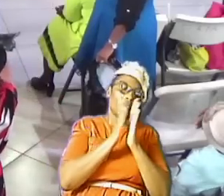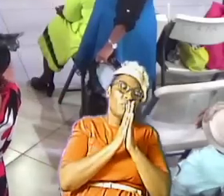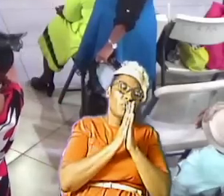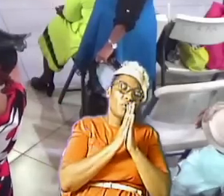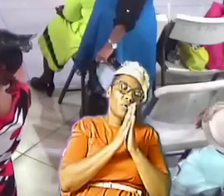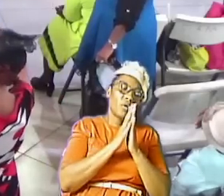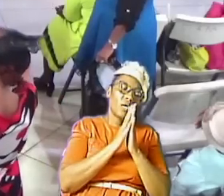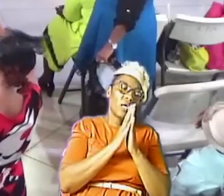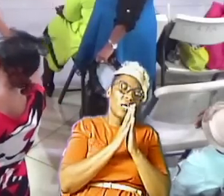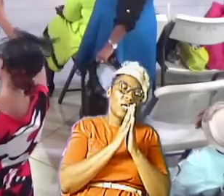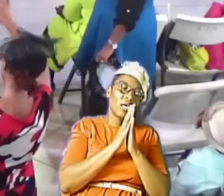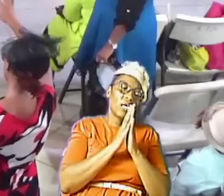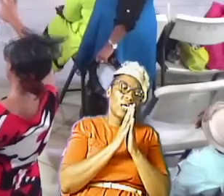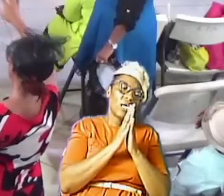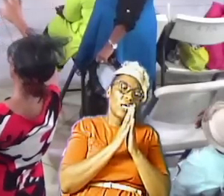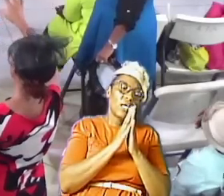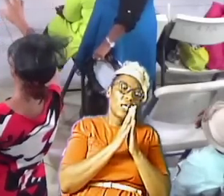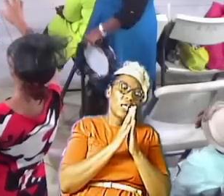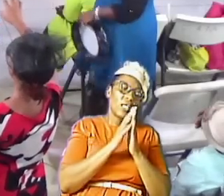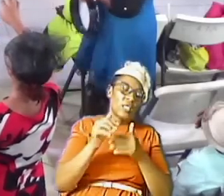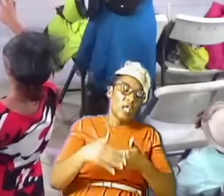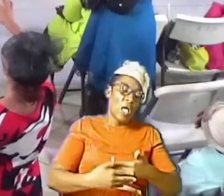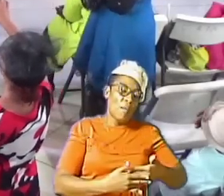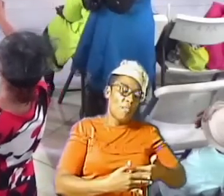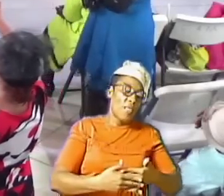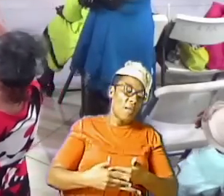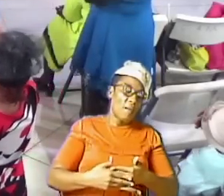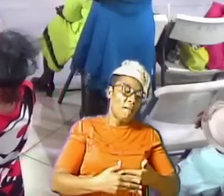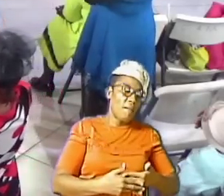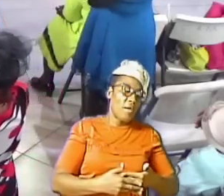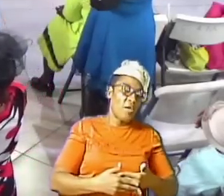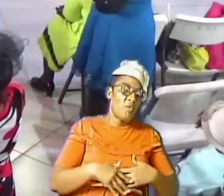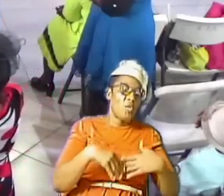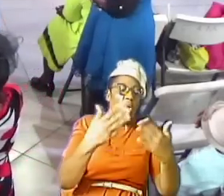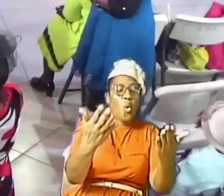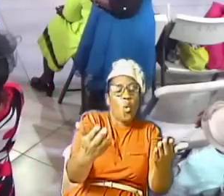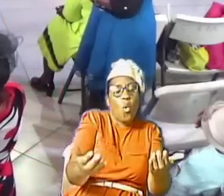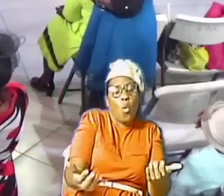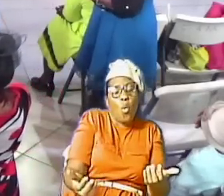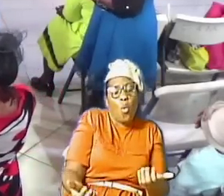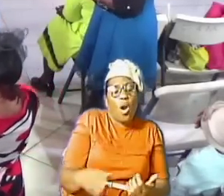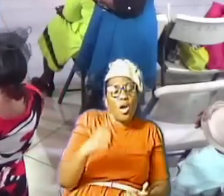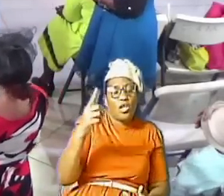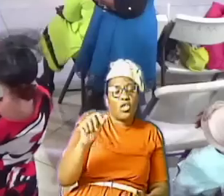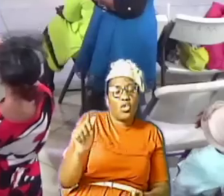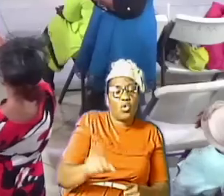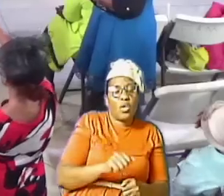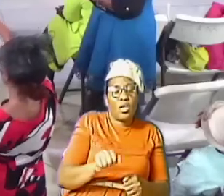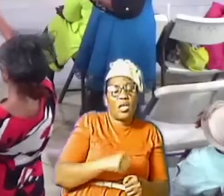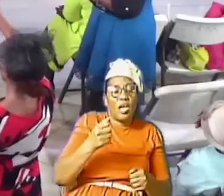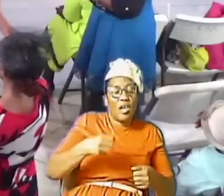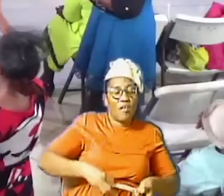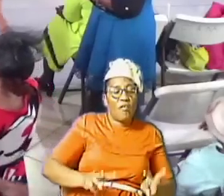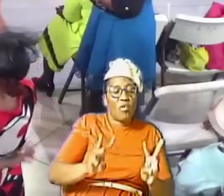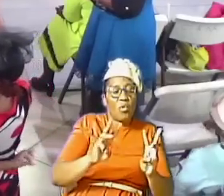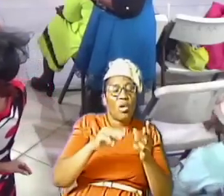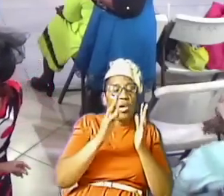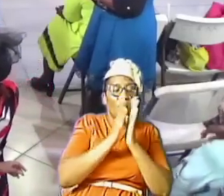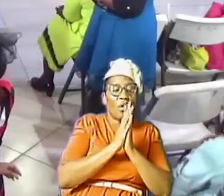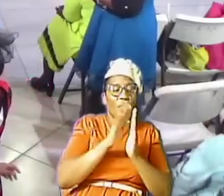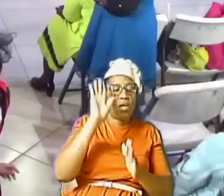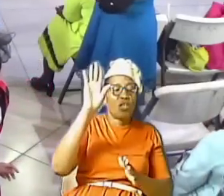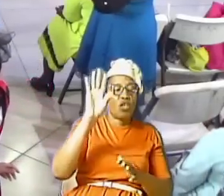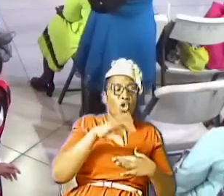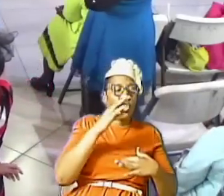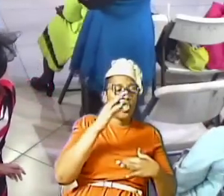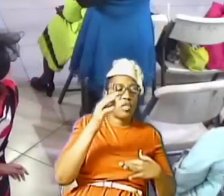more so, dear God Almighty, that this child will crave you in every possible way. We pray, O God, that your